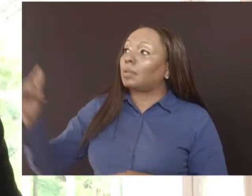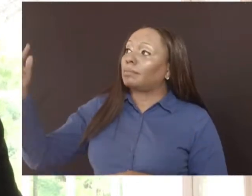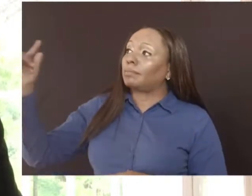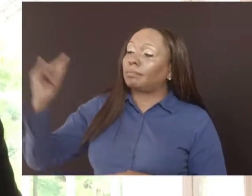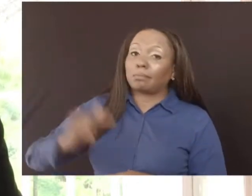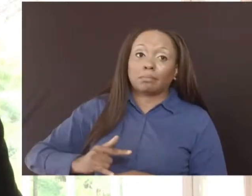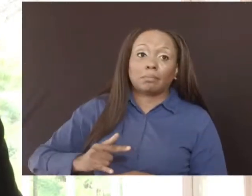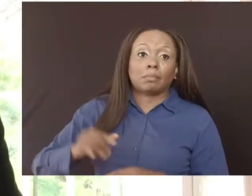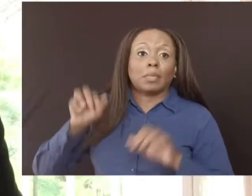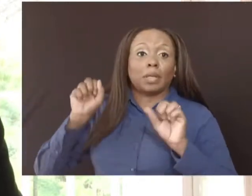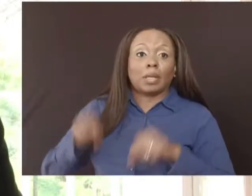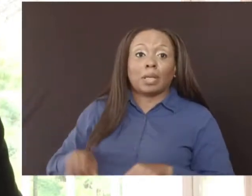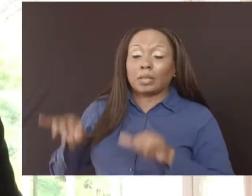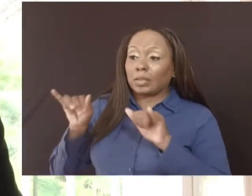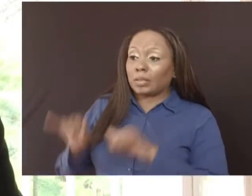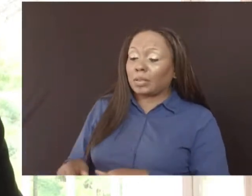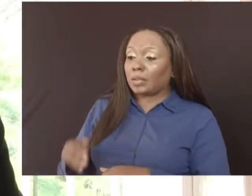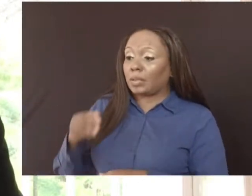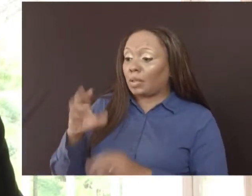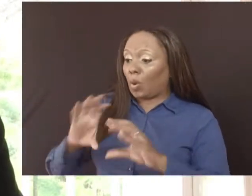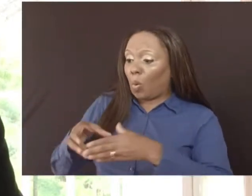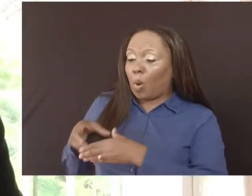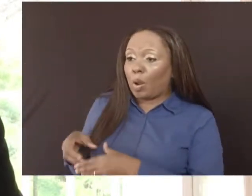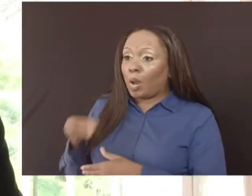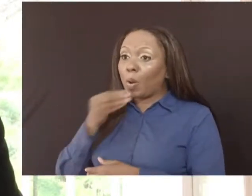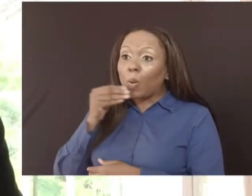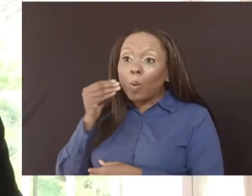quarantine at home whilst awaiting test results?